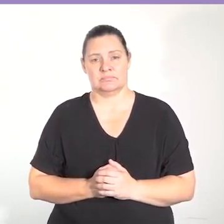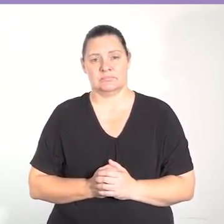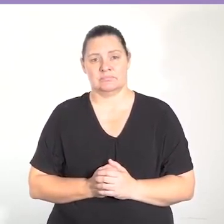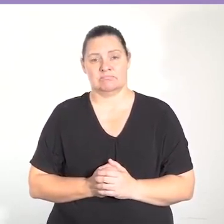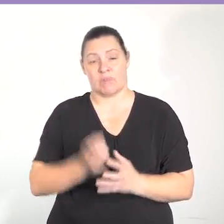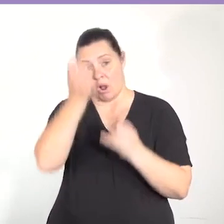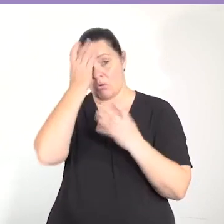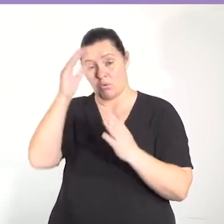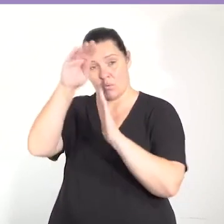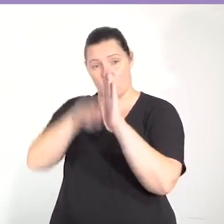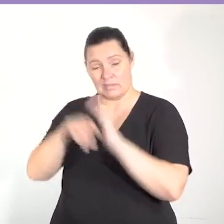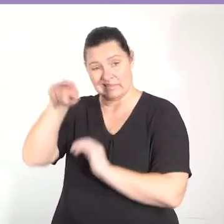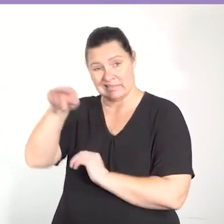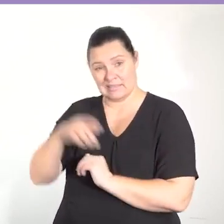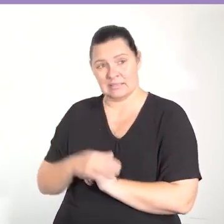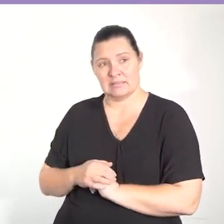So our clue board,